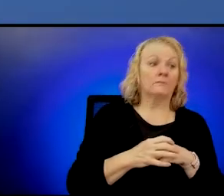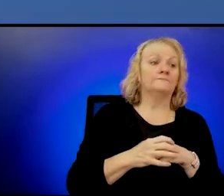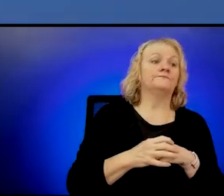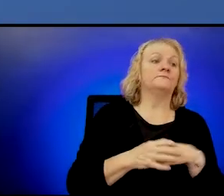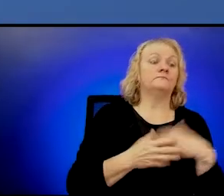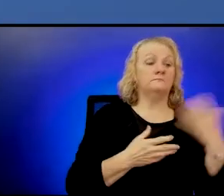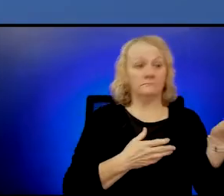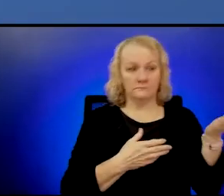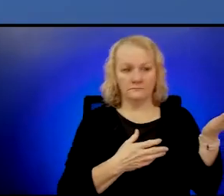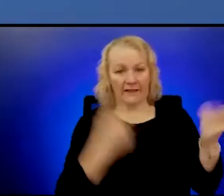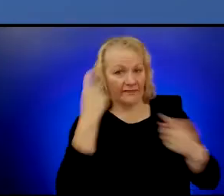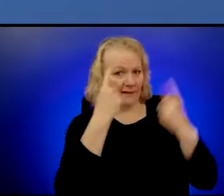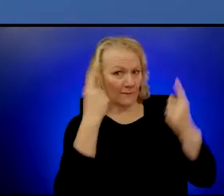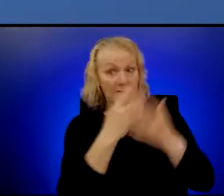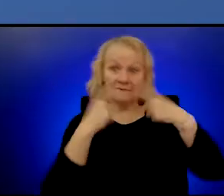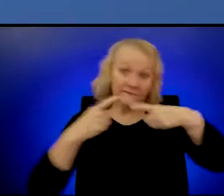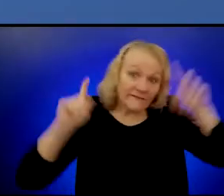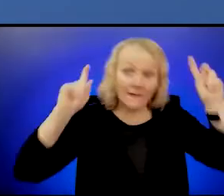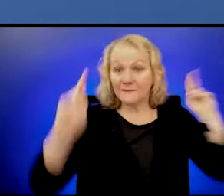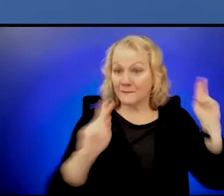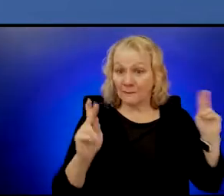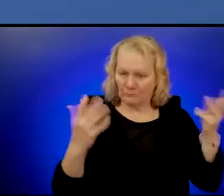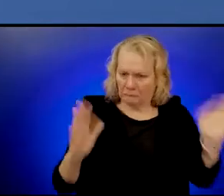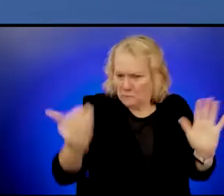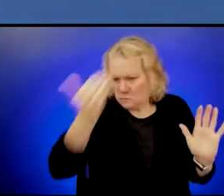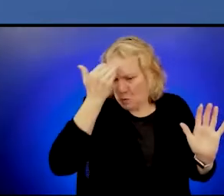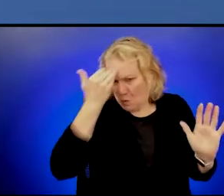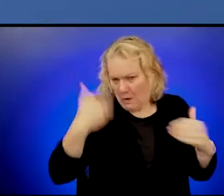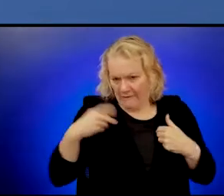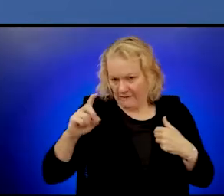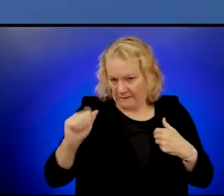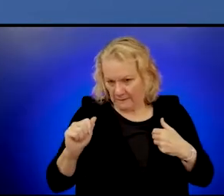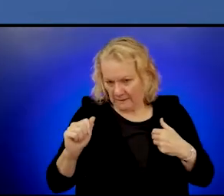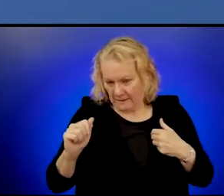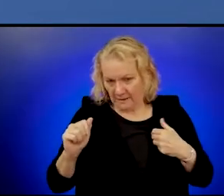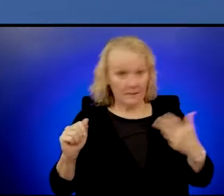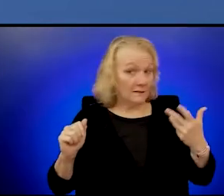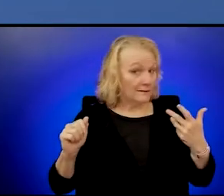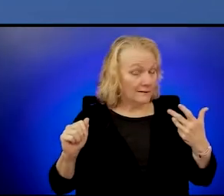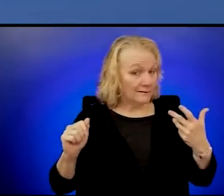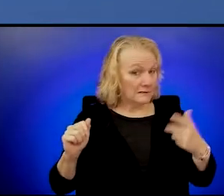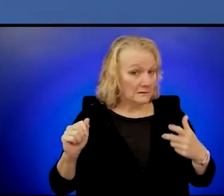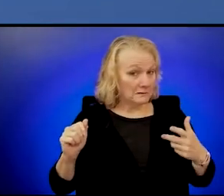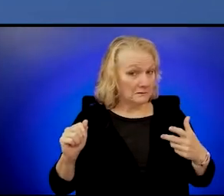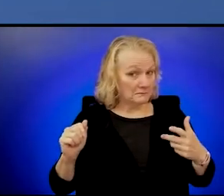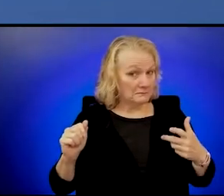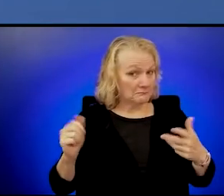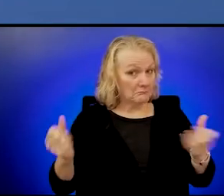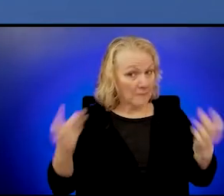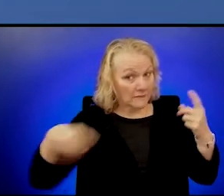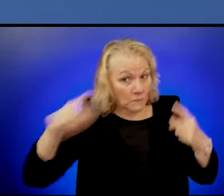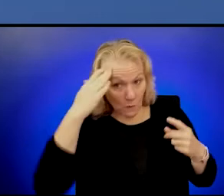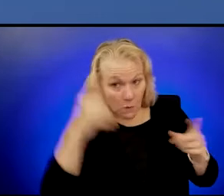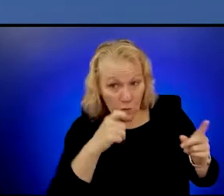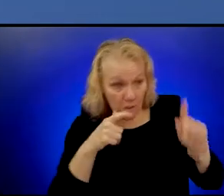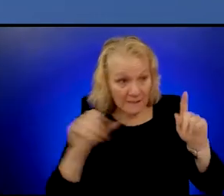So let's think of some famous people that have disabilities that we're probably pretty familiar with.